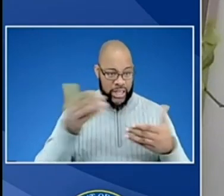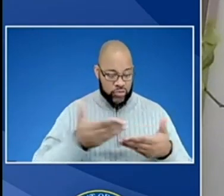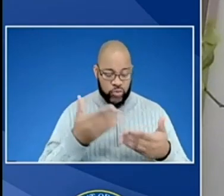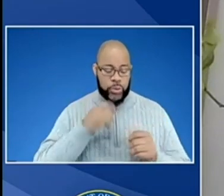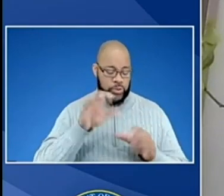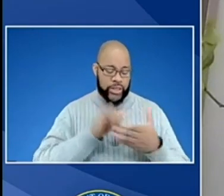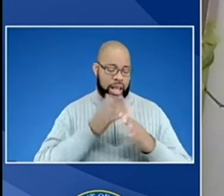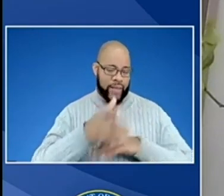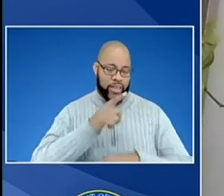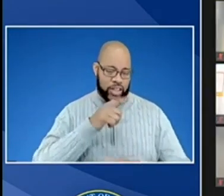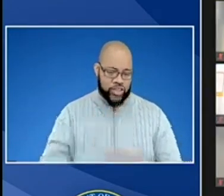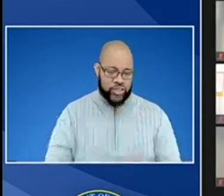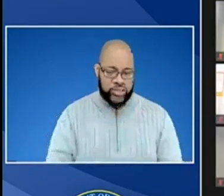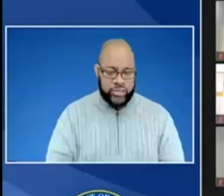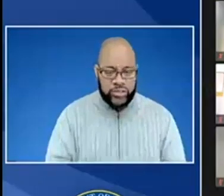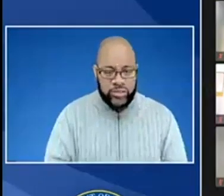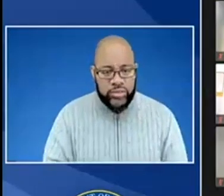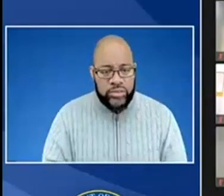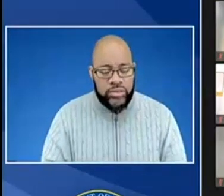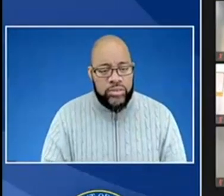after.